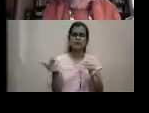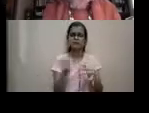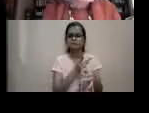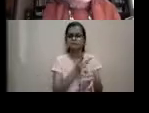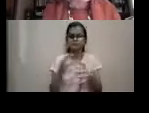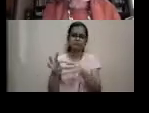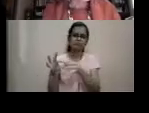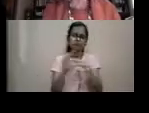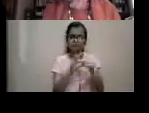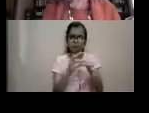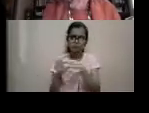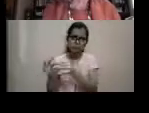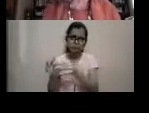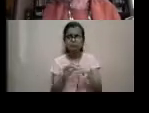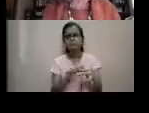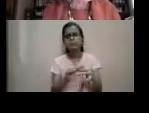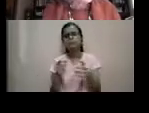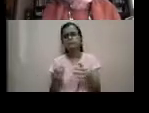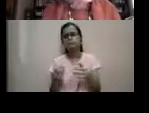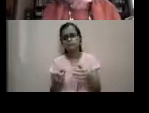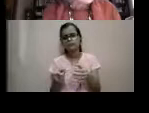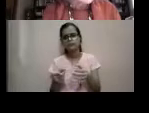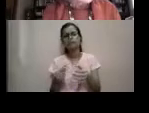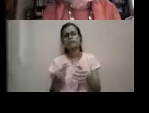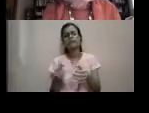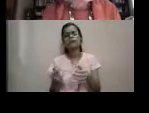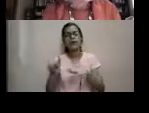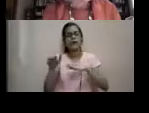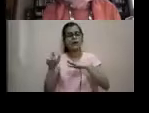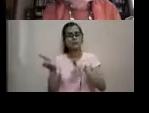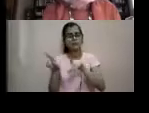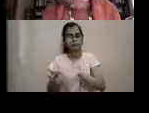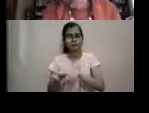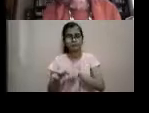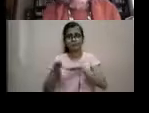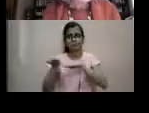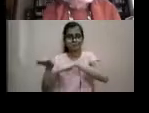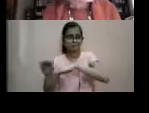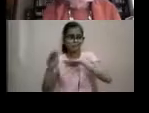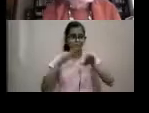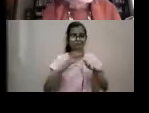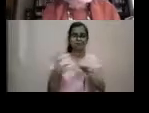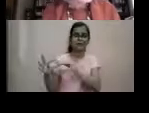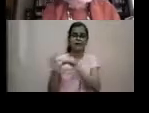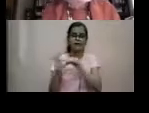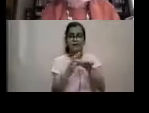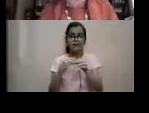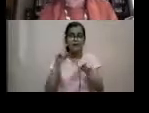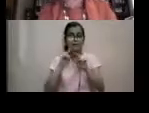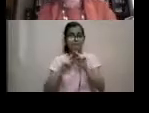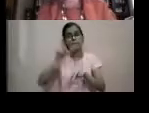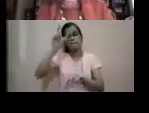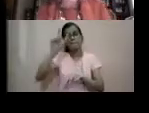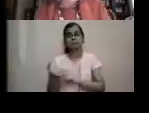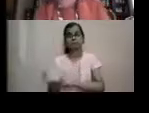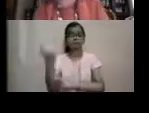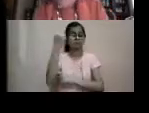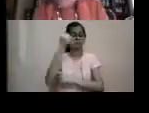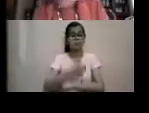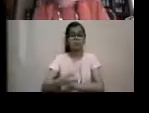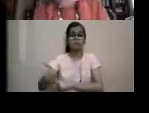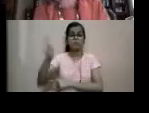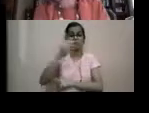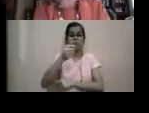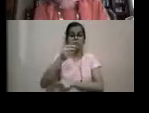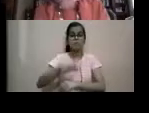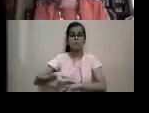because losing them is losing so much. And it is the person with the greater power in the inevitably